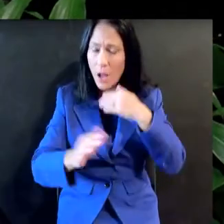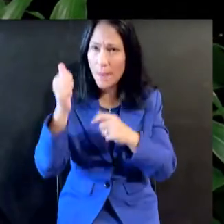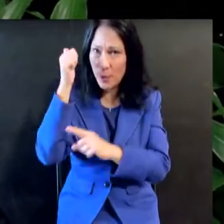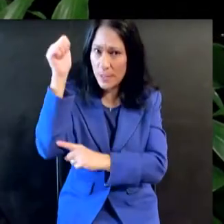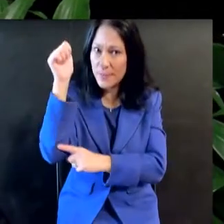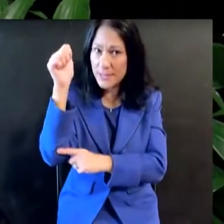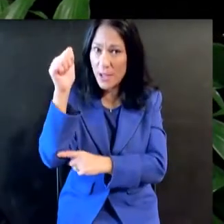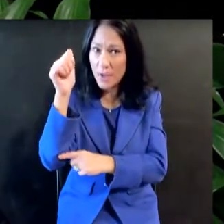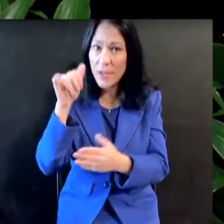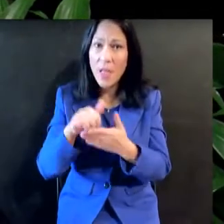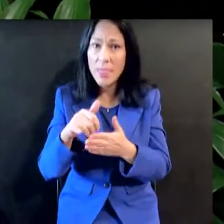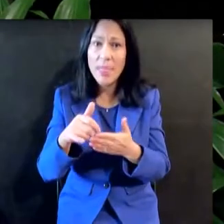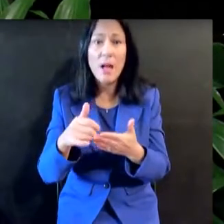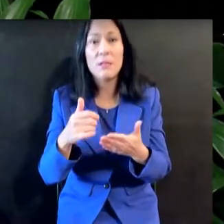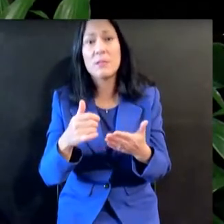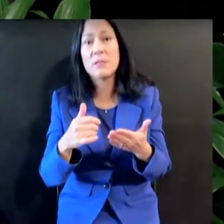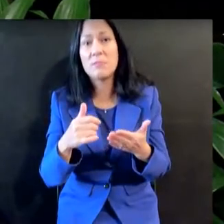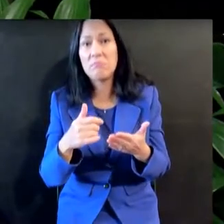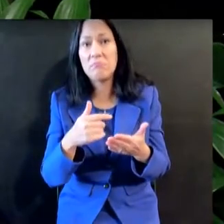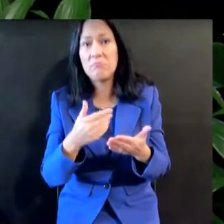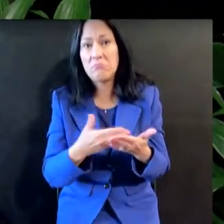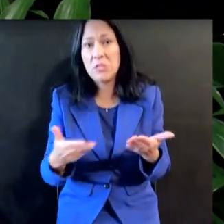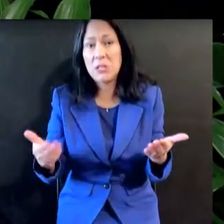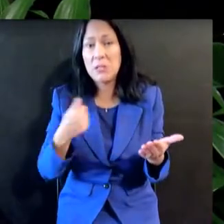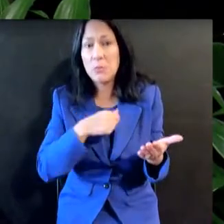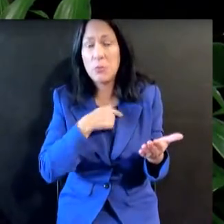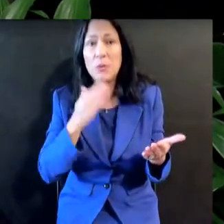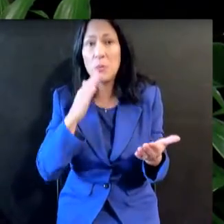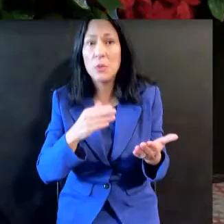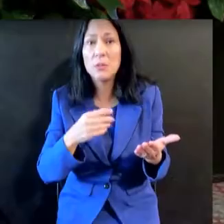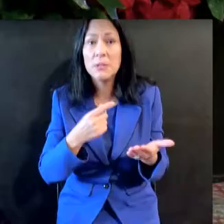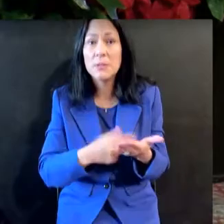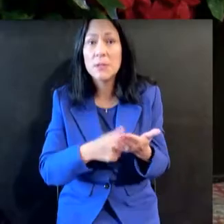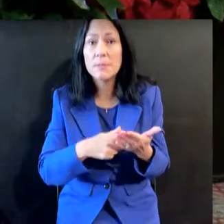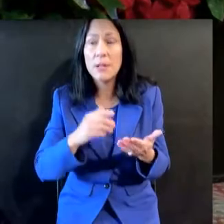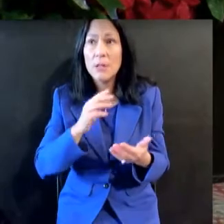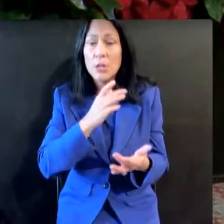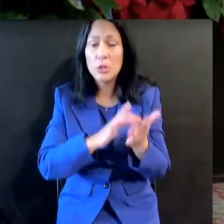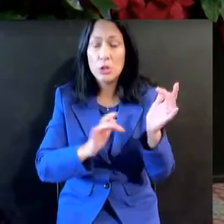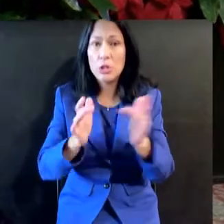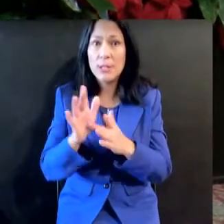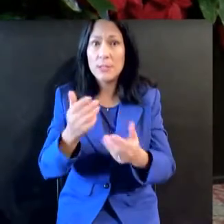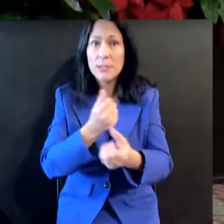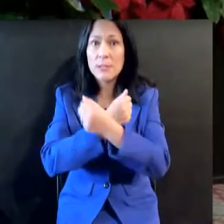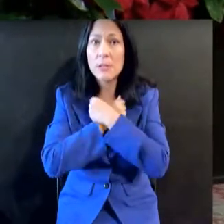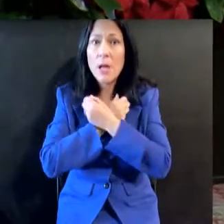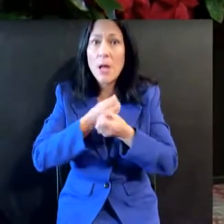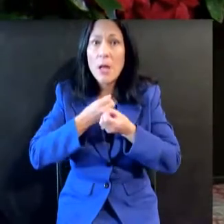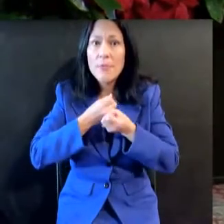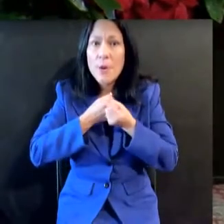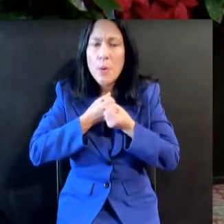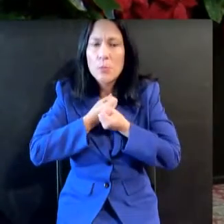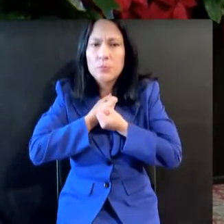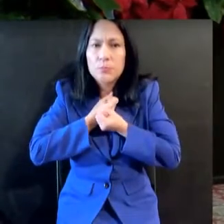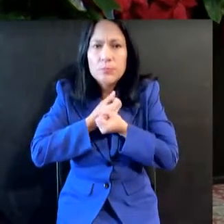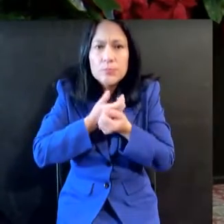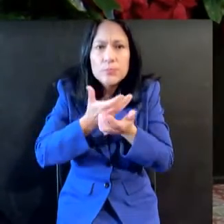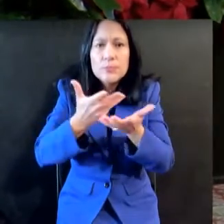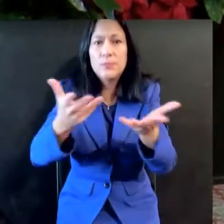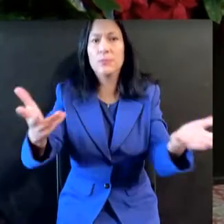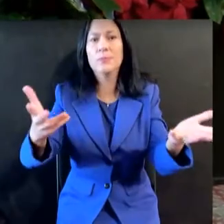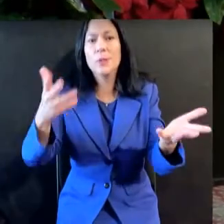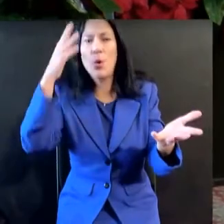what we're going to talk about today, poured out love, why he would, as Paul says, and we'll talk more about this, why the Son